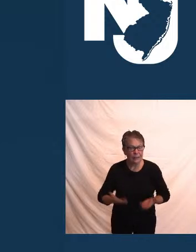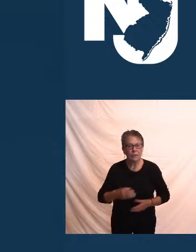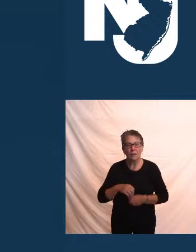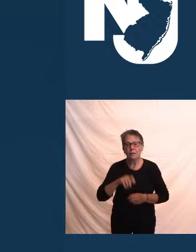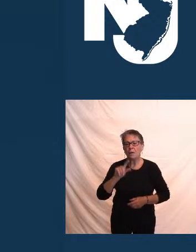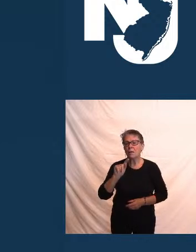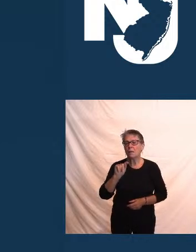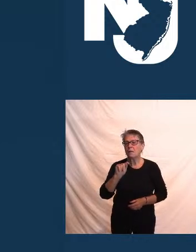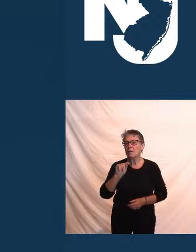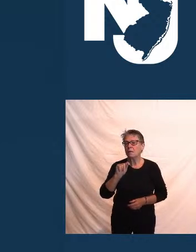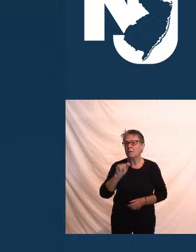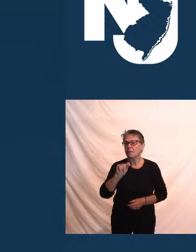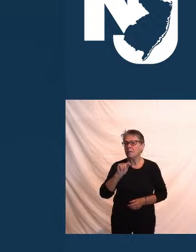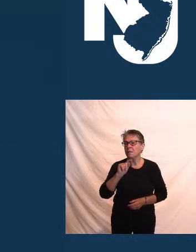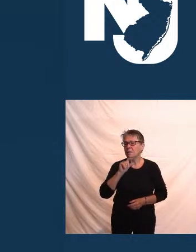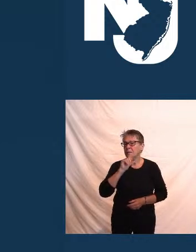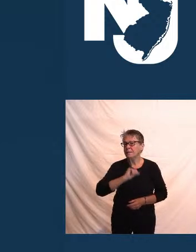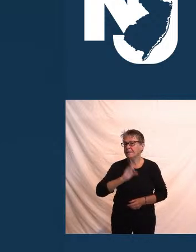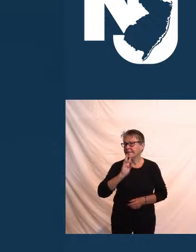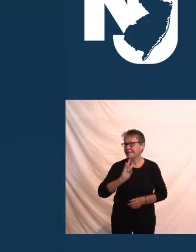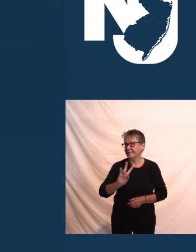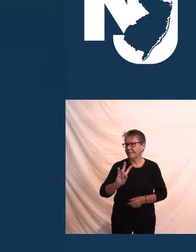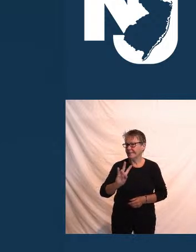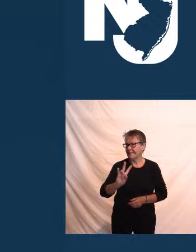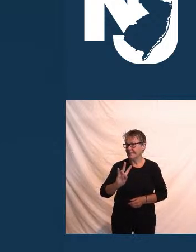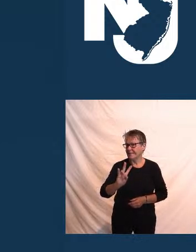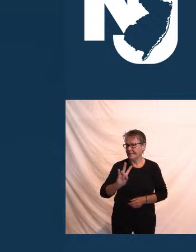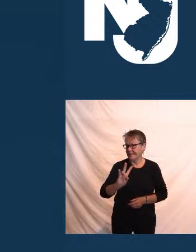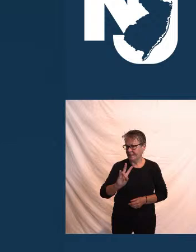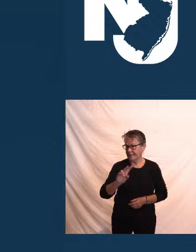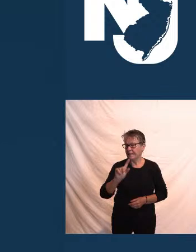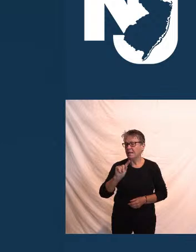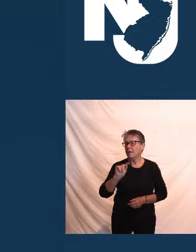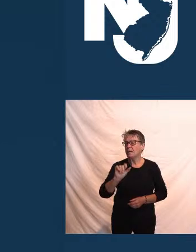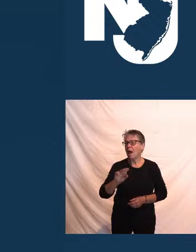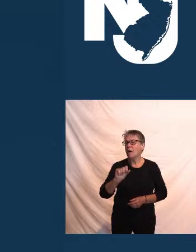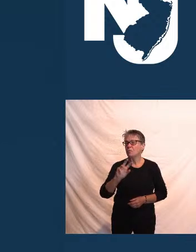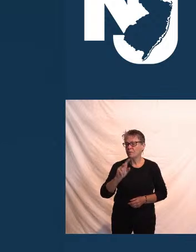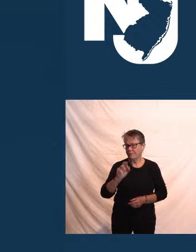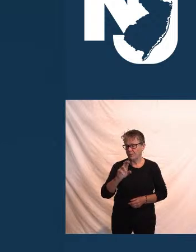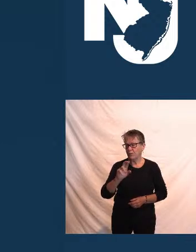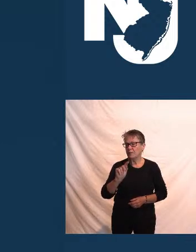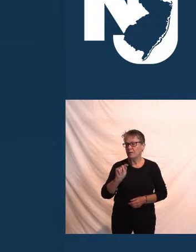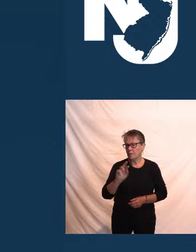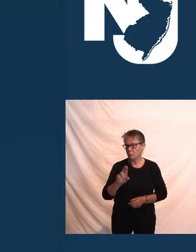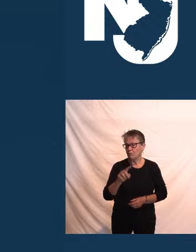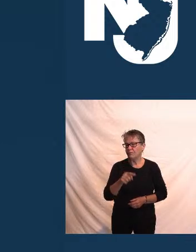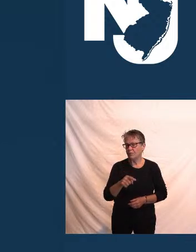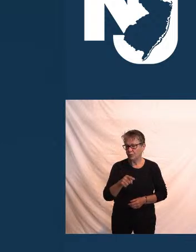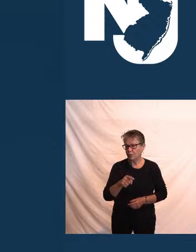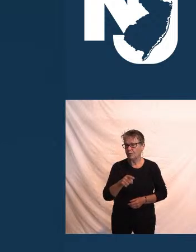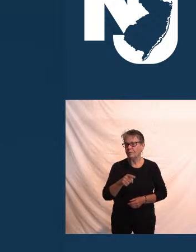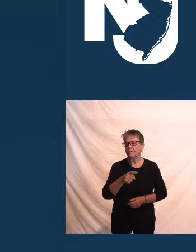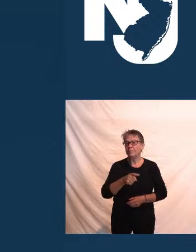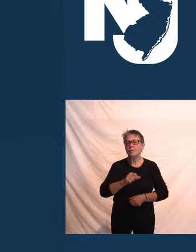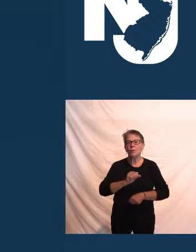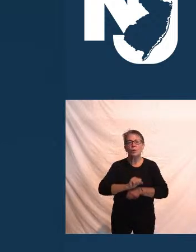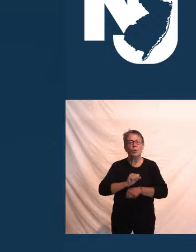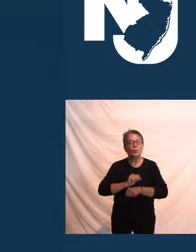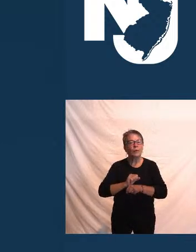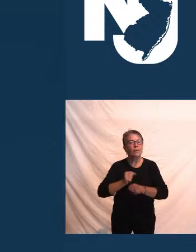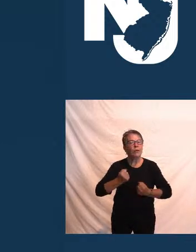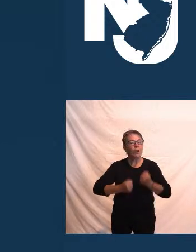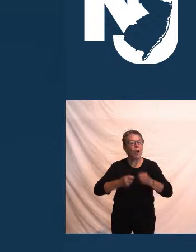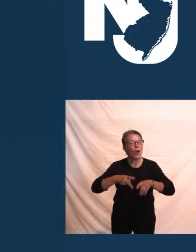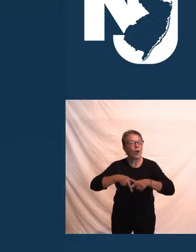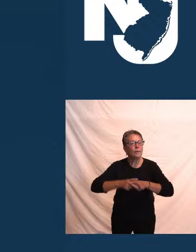7 and spent the rest of his life in the Toms River area. He was an auto mechanic by trade, taking time away from his job to serve